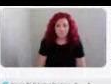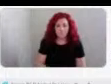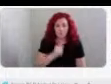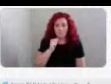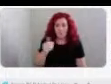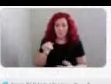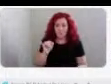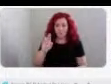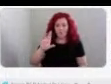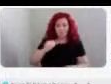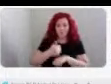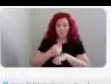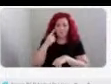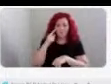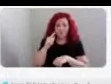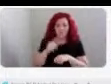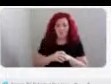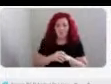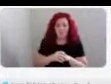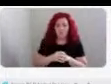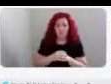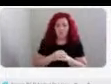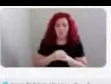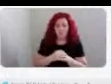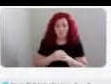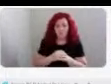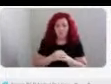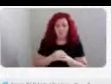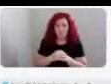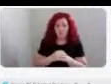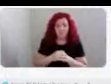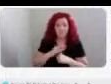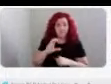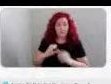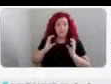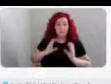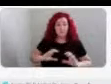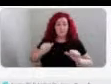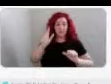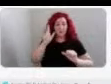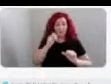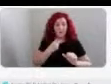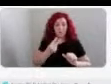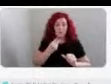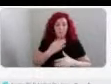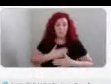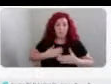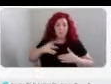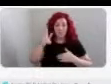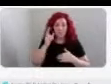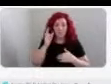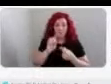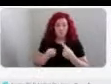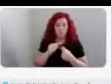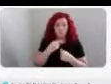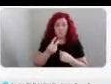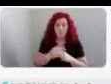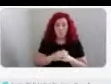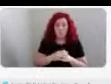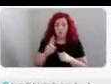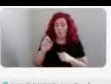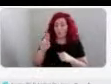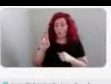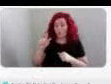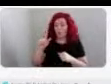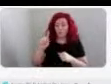for irc was set up so that citizens can hear the voices please listen to these voices the real map that i